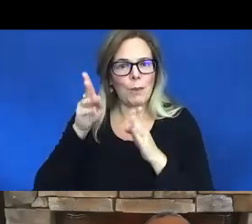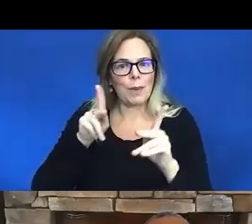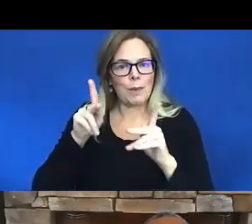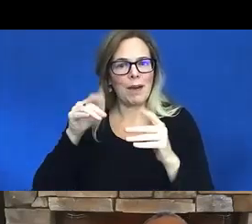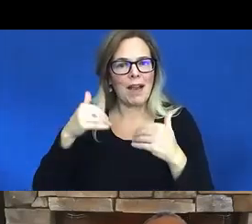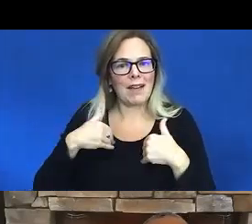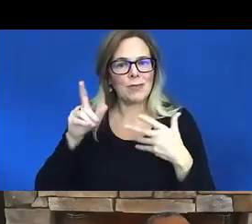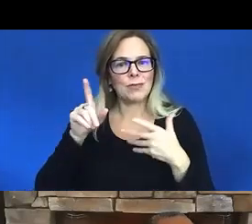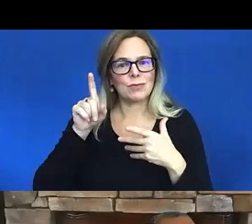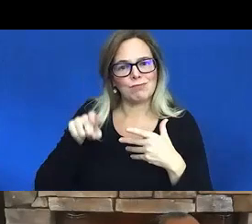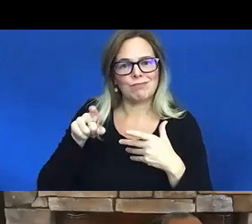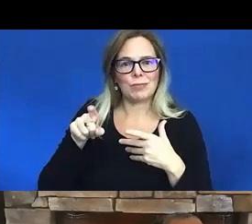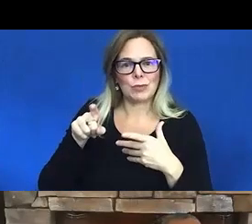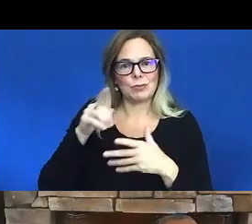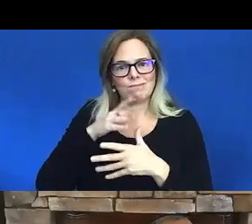forward.